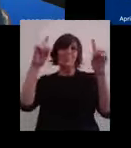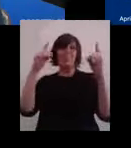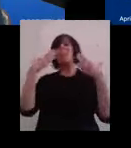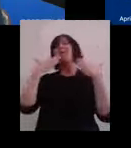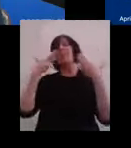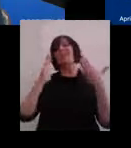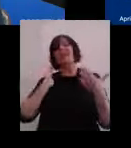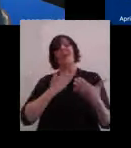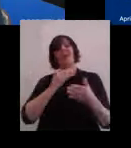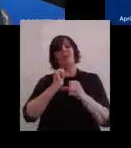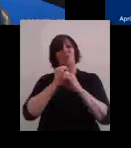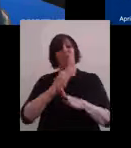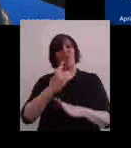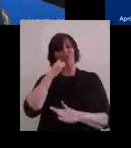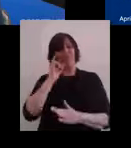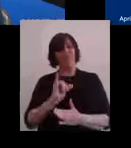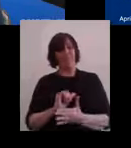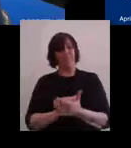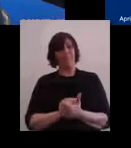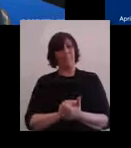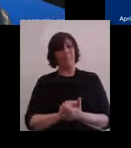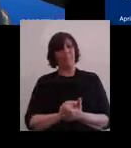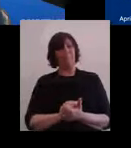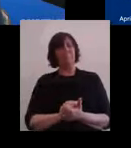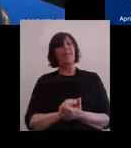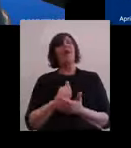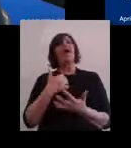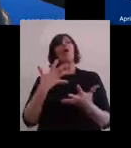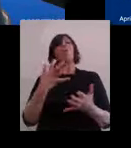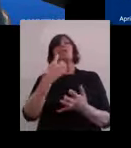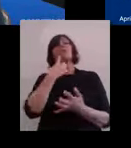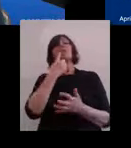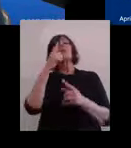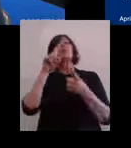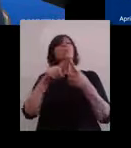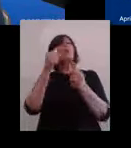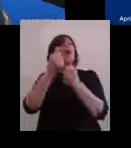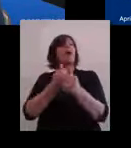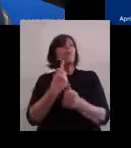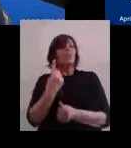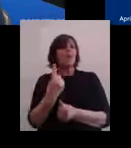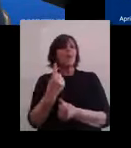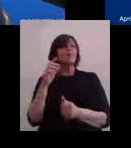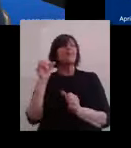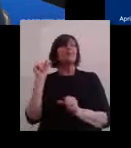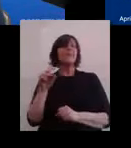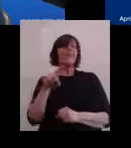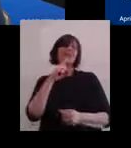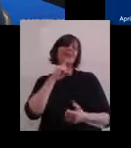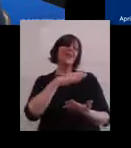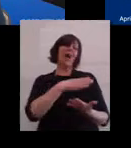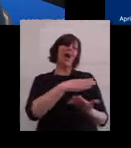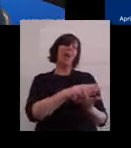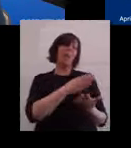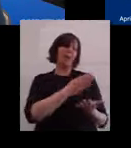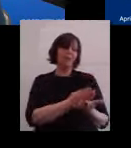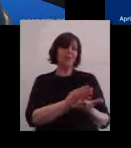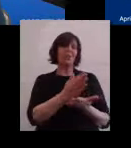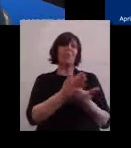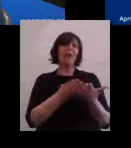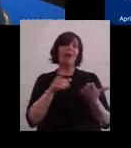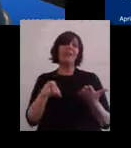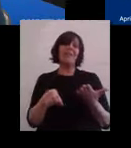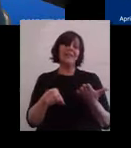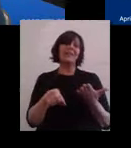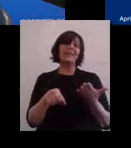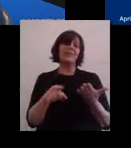So with that, I just wanted to say to everyone, there is this budgetary aspect that we're dealing with and will continue to deal with. And I just